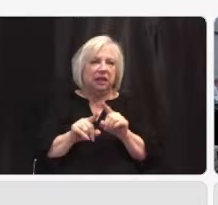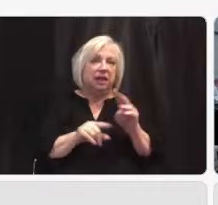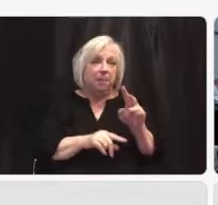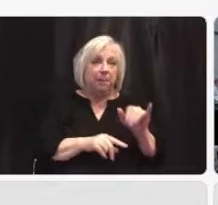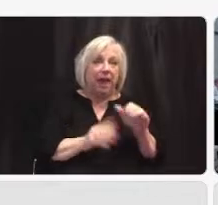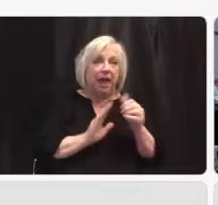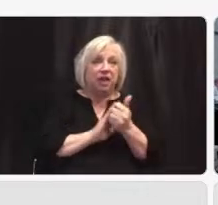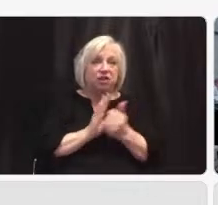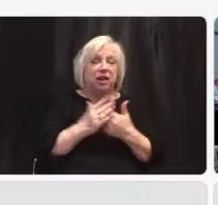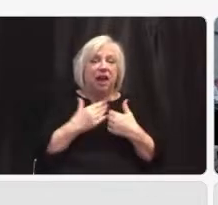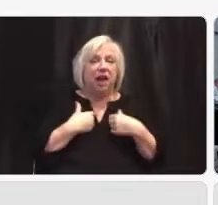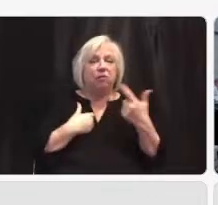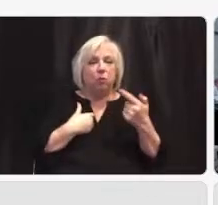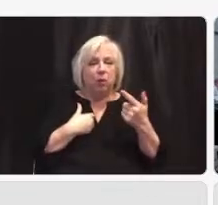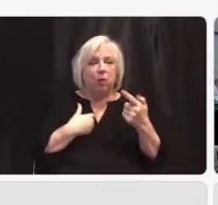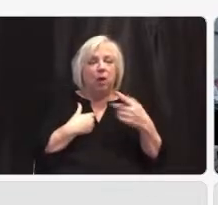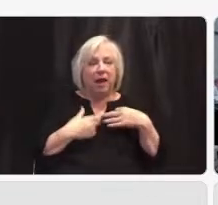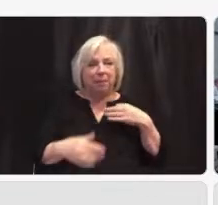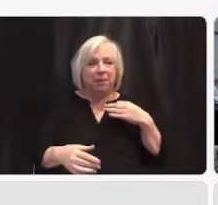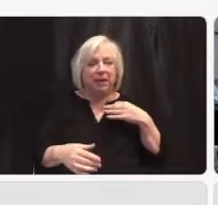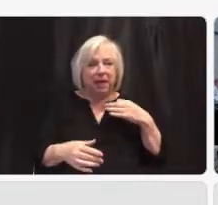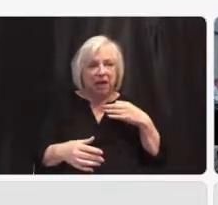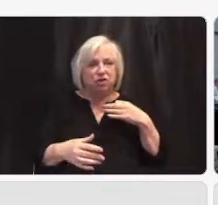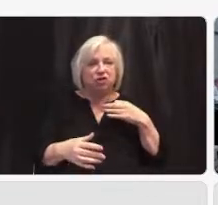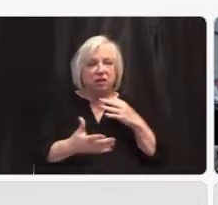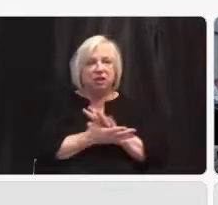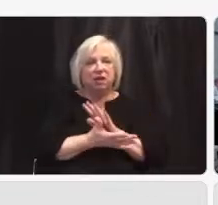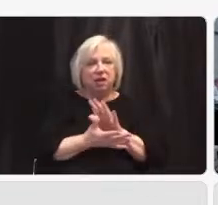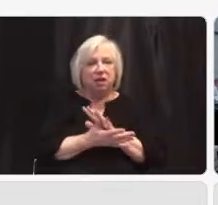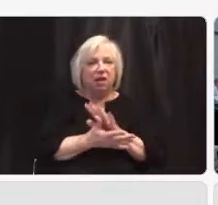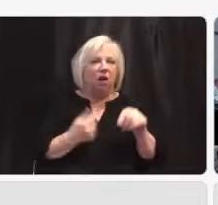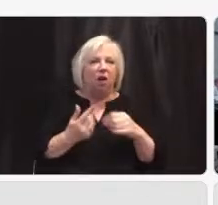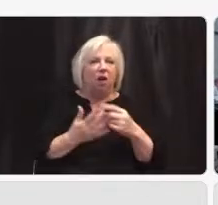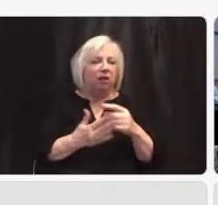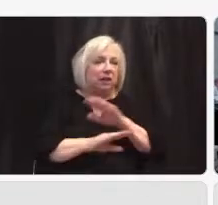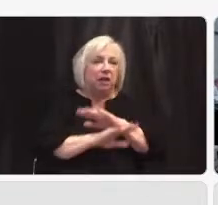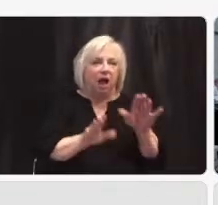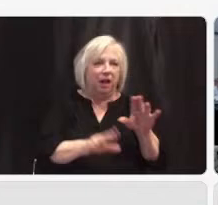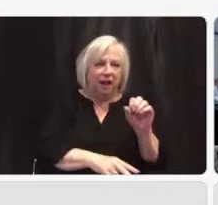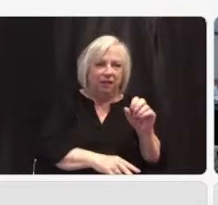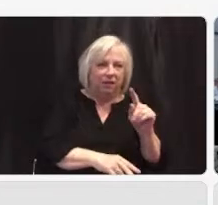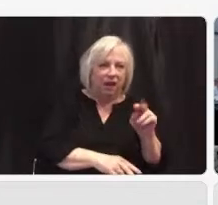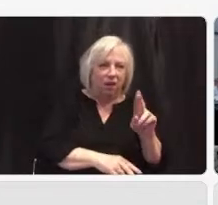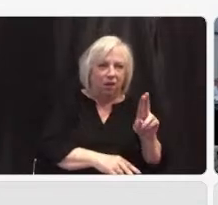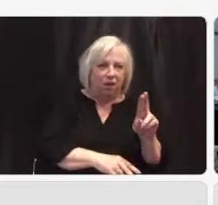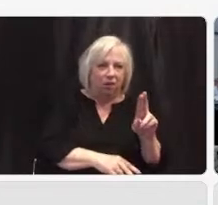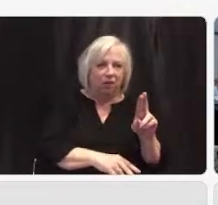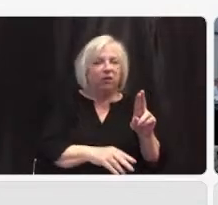got like 21 applications, and they're all something other than STRs.